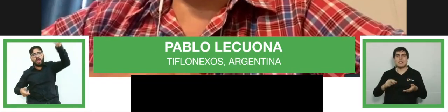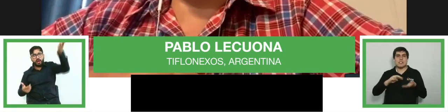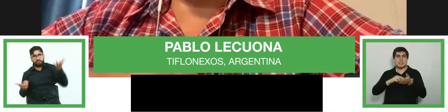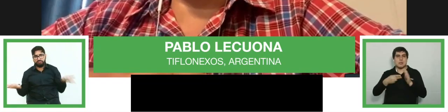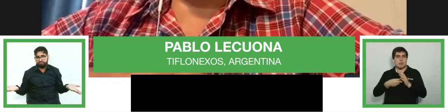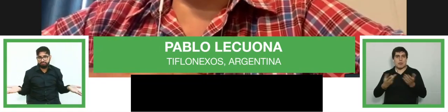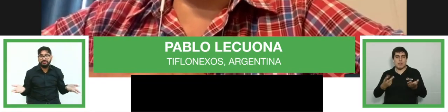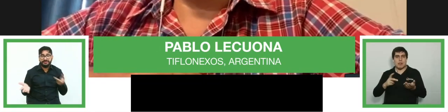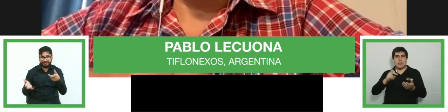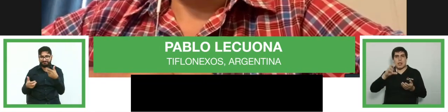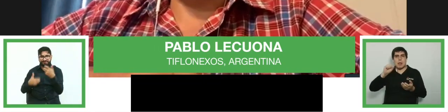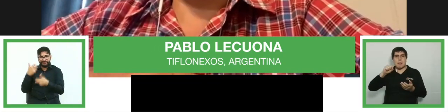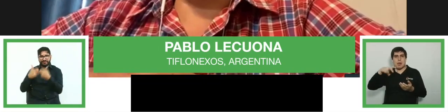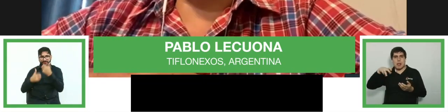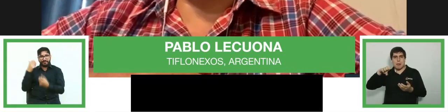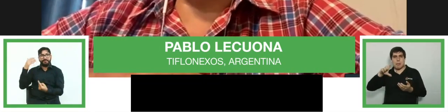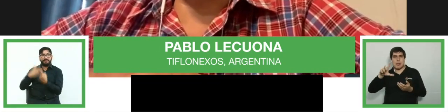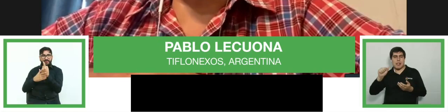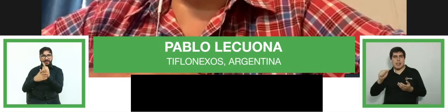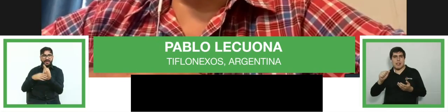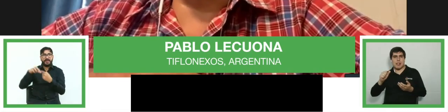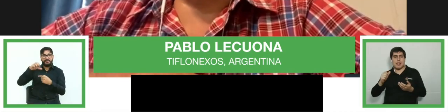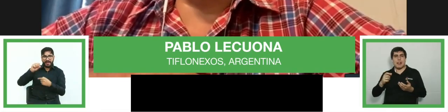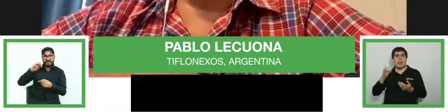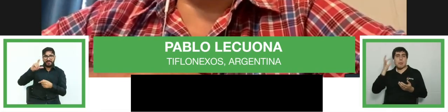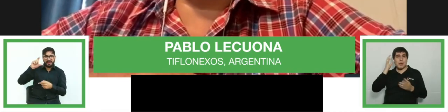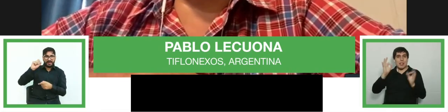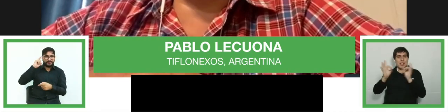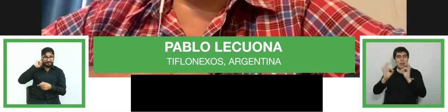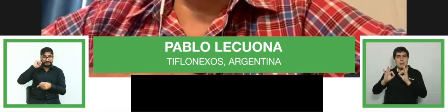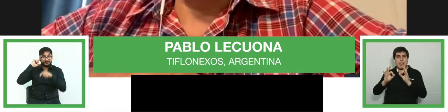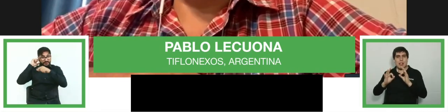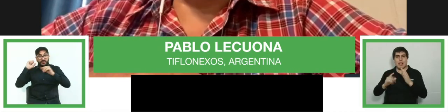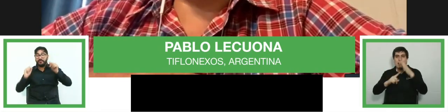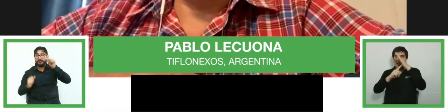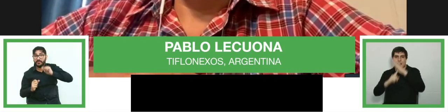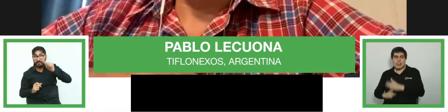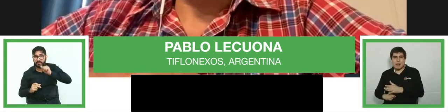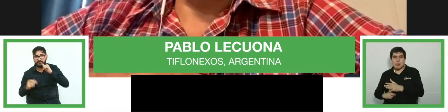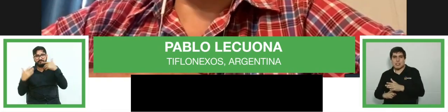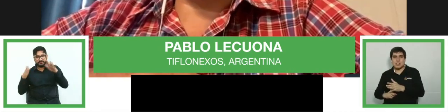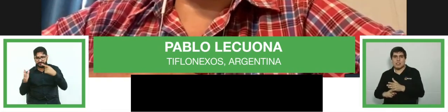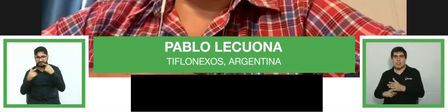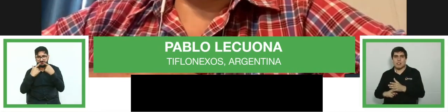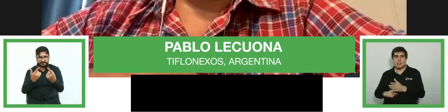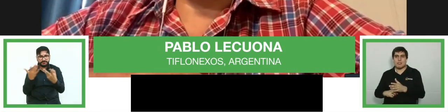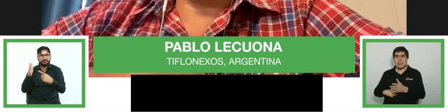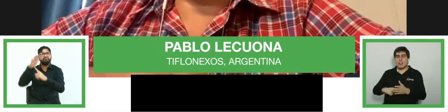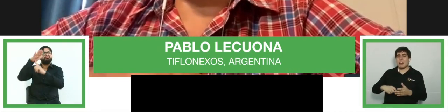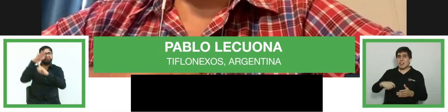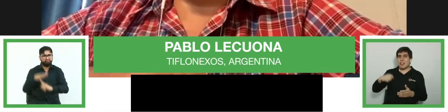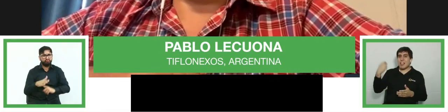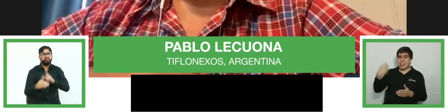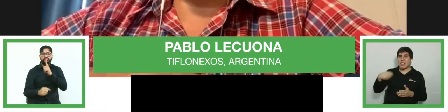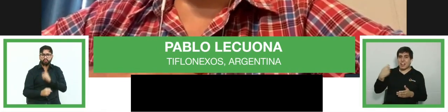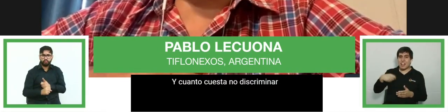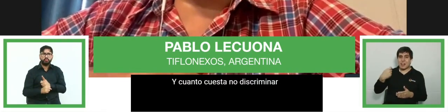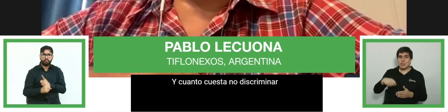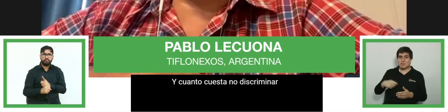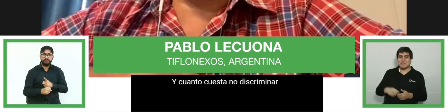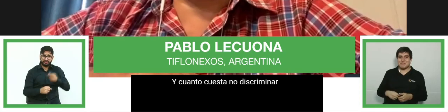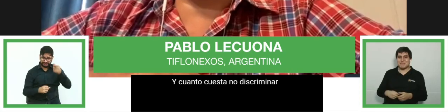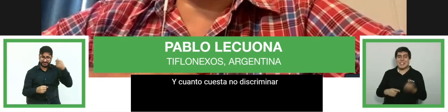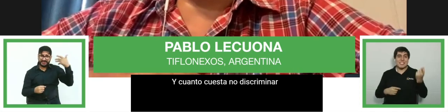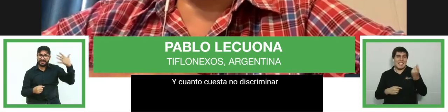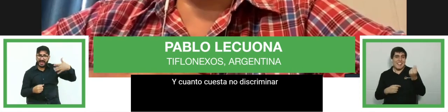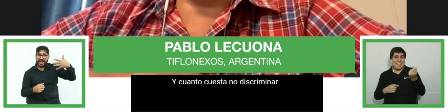to discriminate? Or how much does it cost not to discriminate? That is to assign budget and create policies